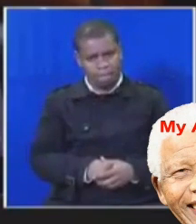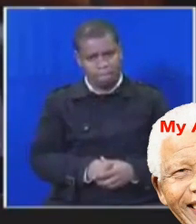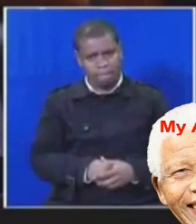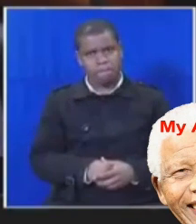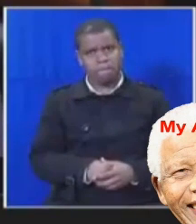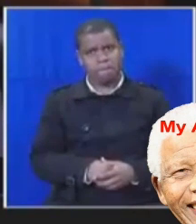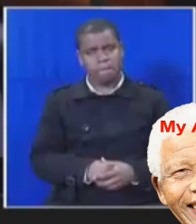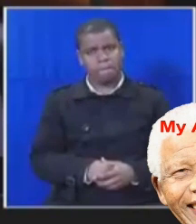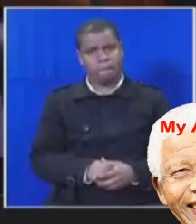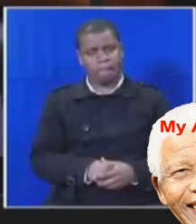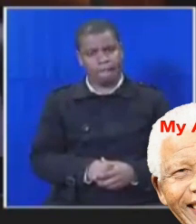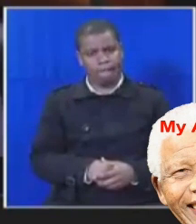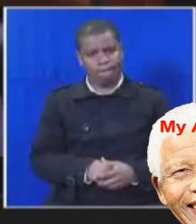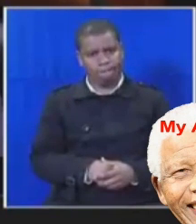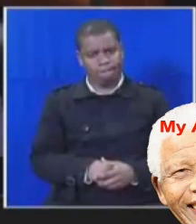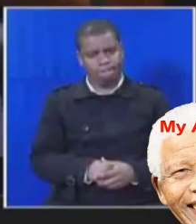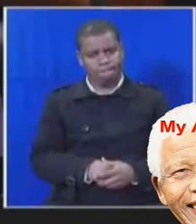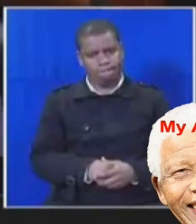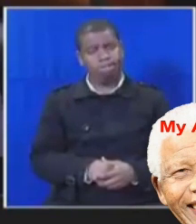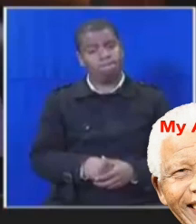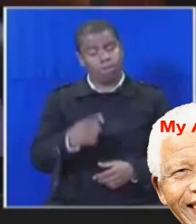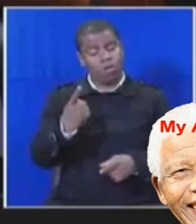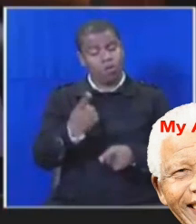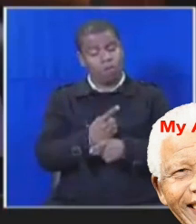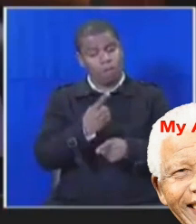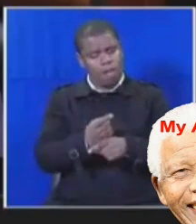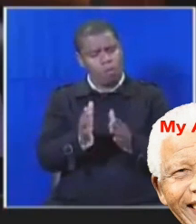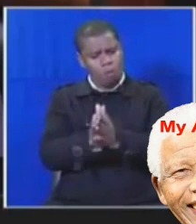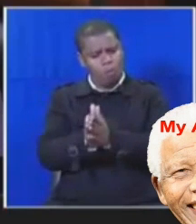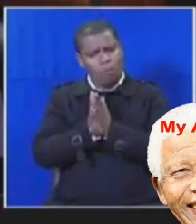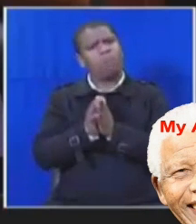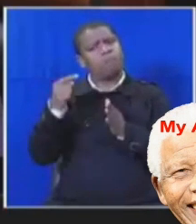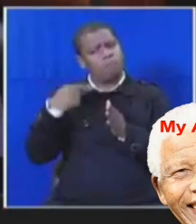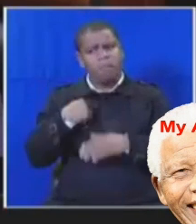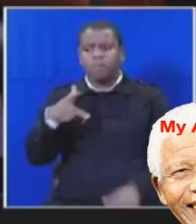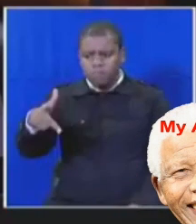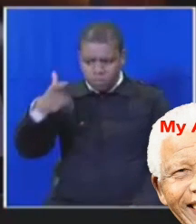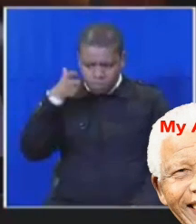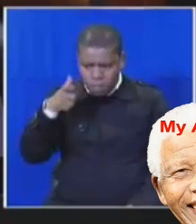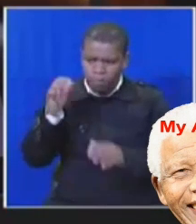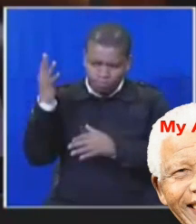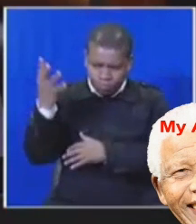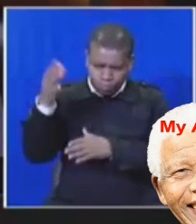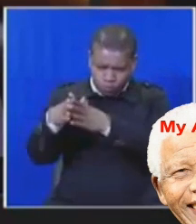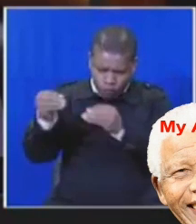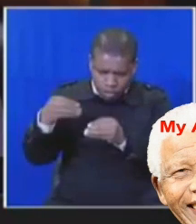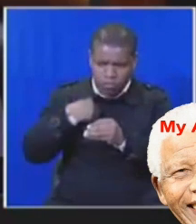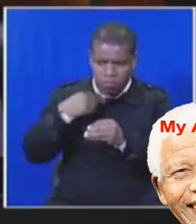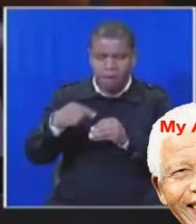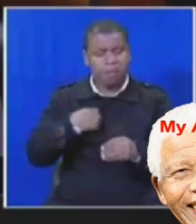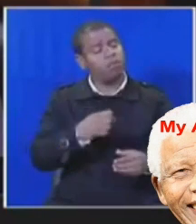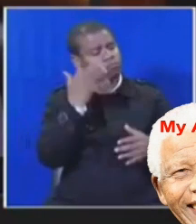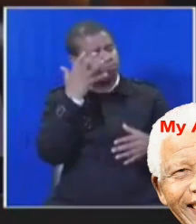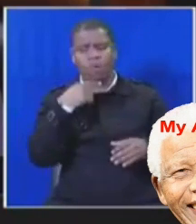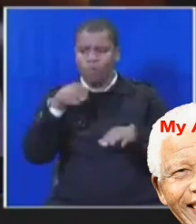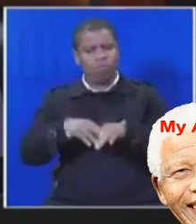Honorable members, you must, as you request to, you ask me to listen to you until you finish, but you are not willing to listen to me until